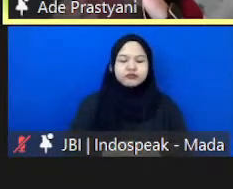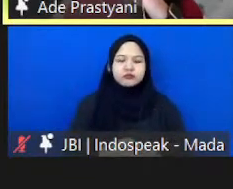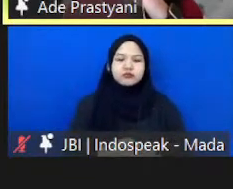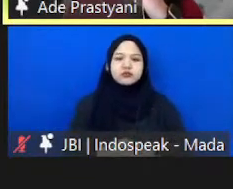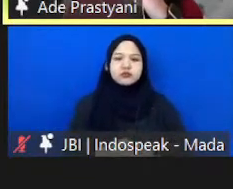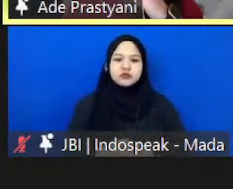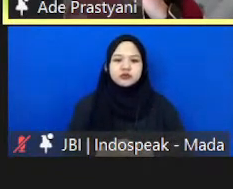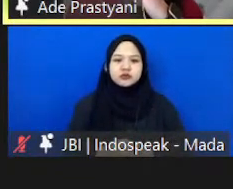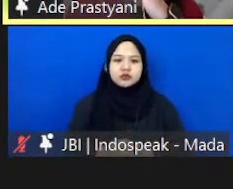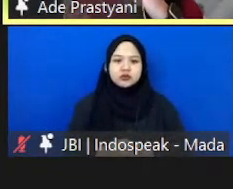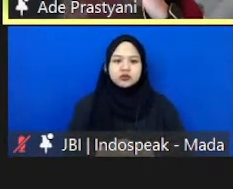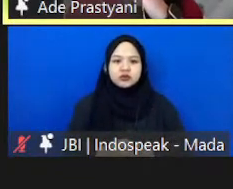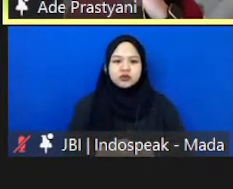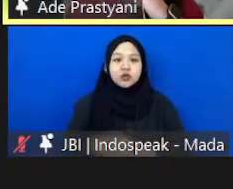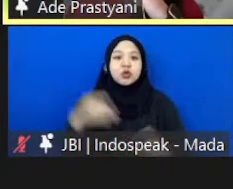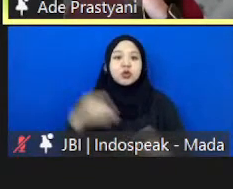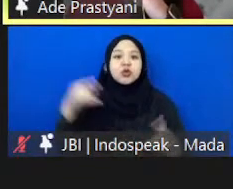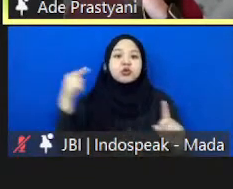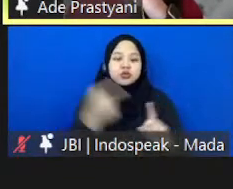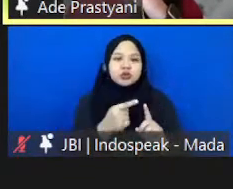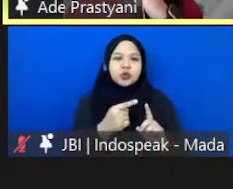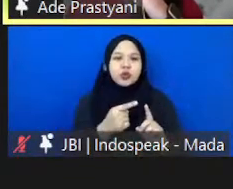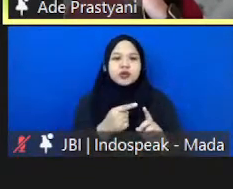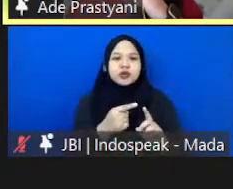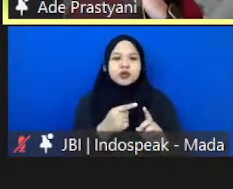was envisioned through stratified